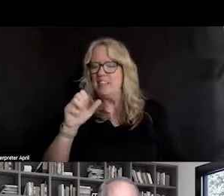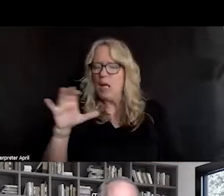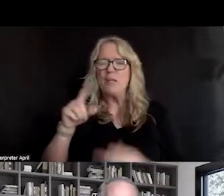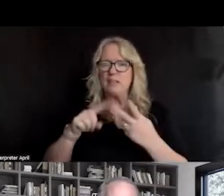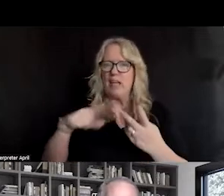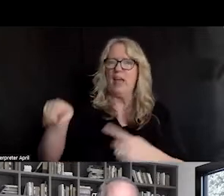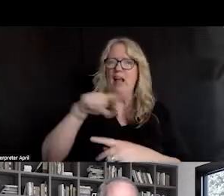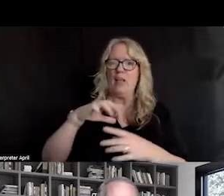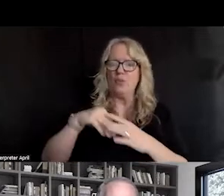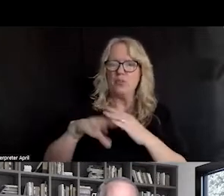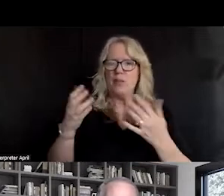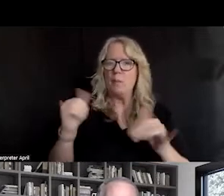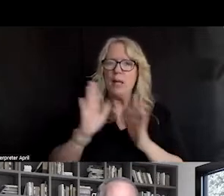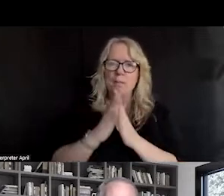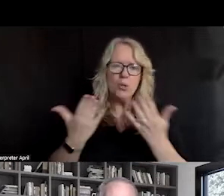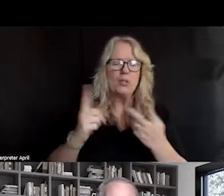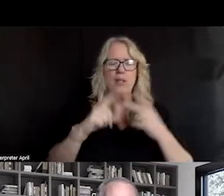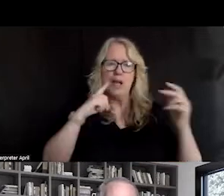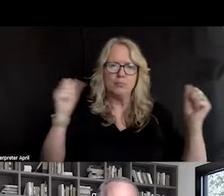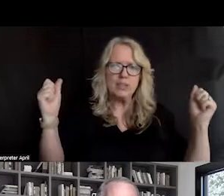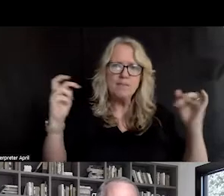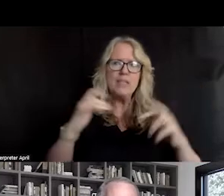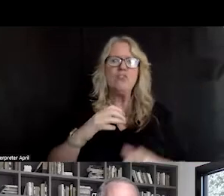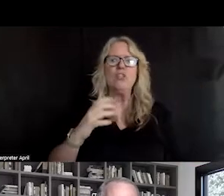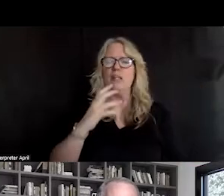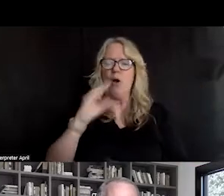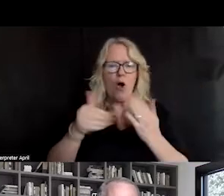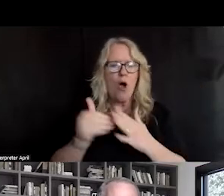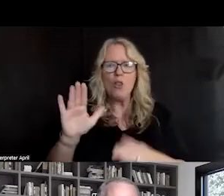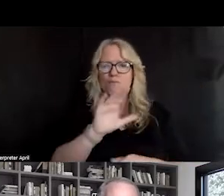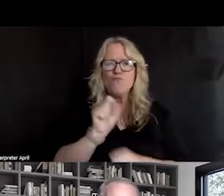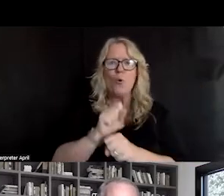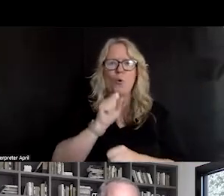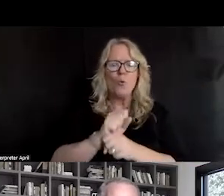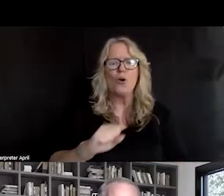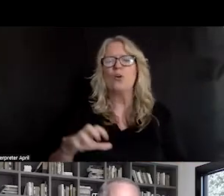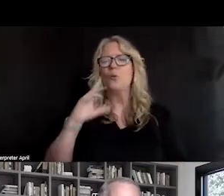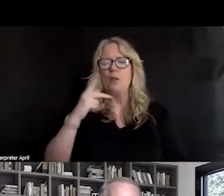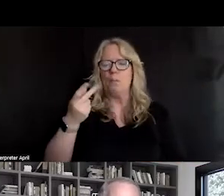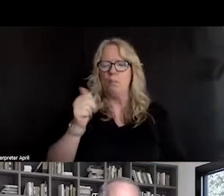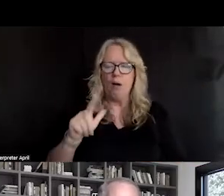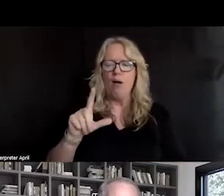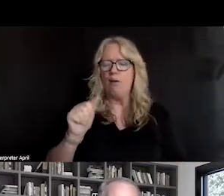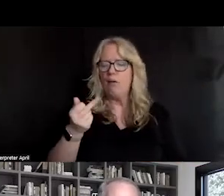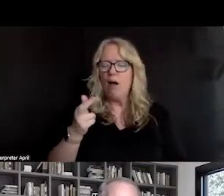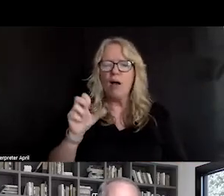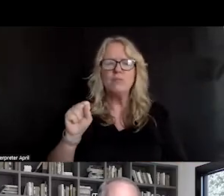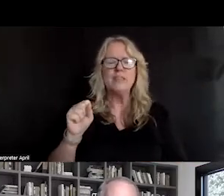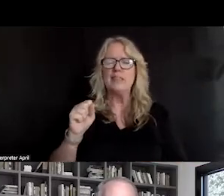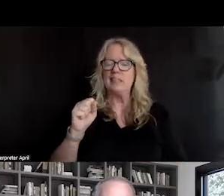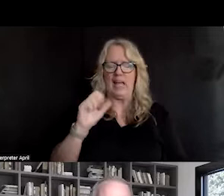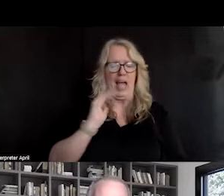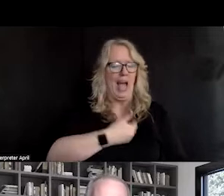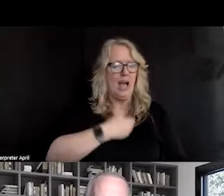around the playbooks and the convening and all the work that you did with Paul Galdus on our team around taking